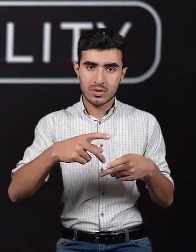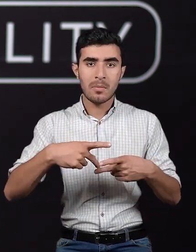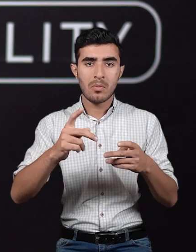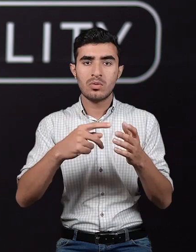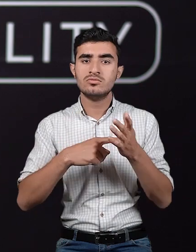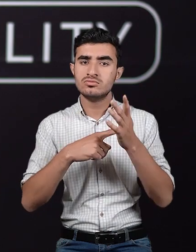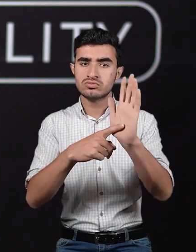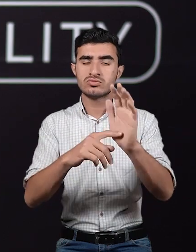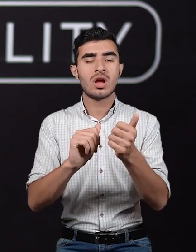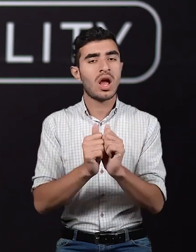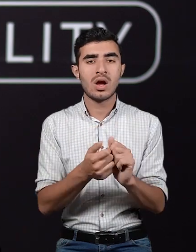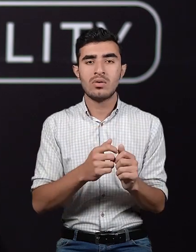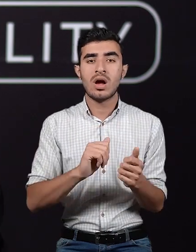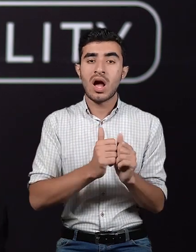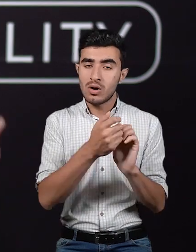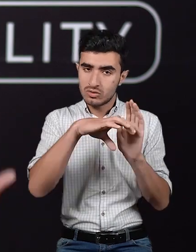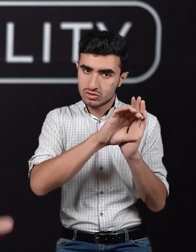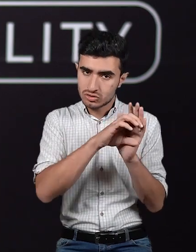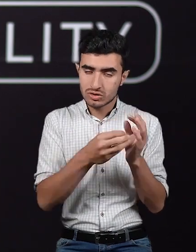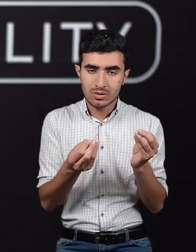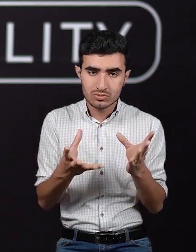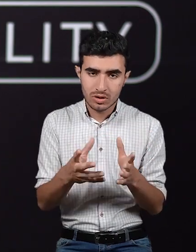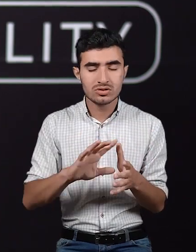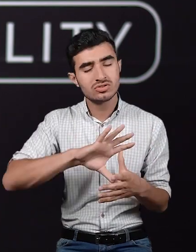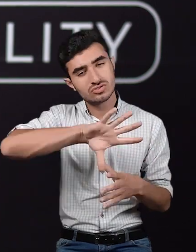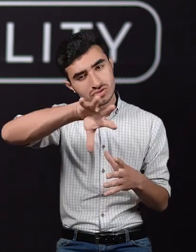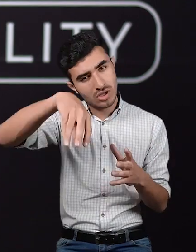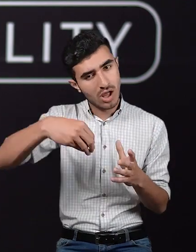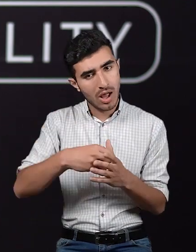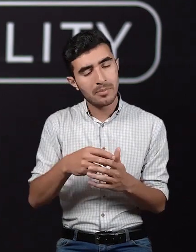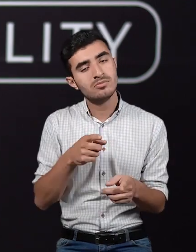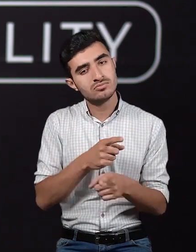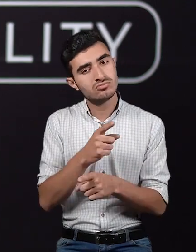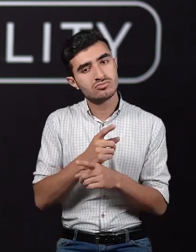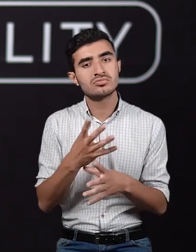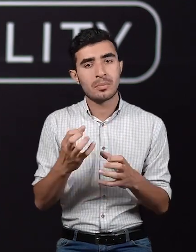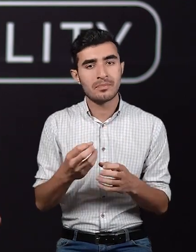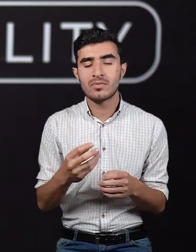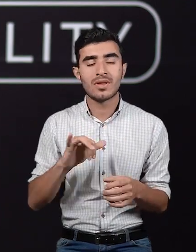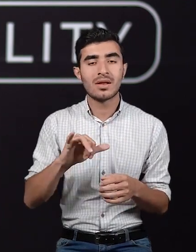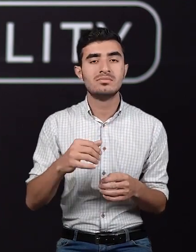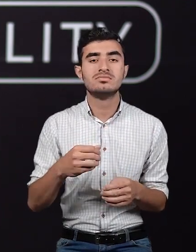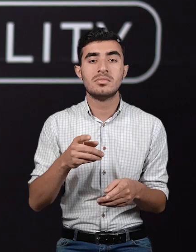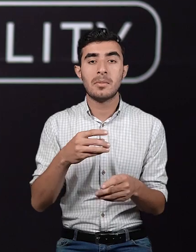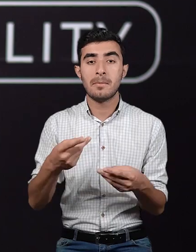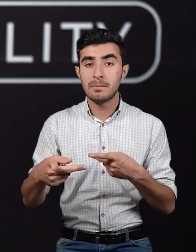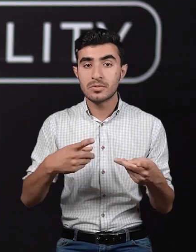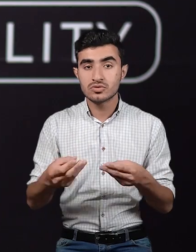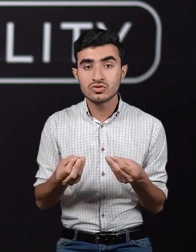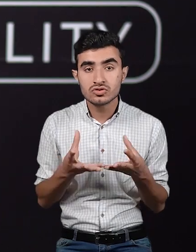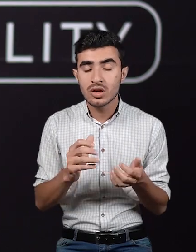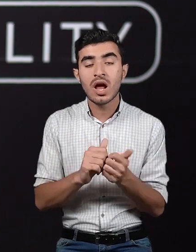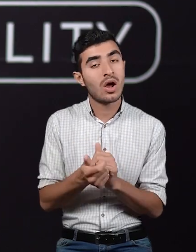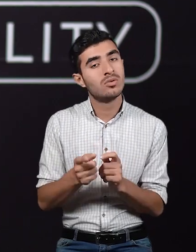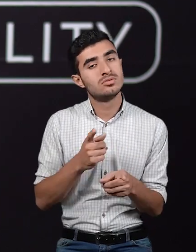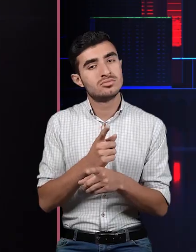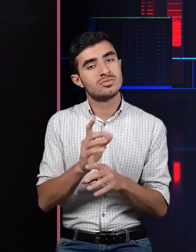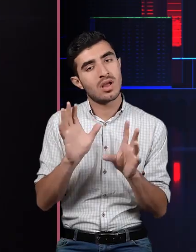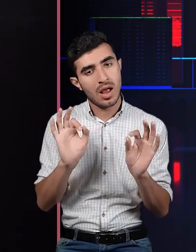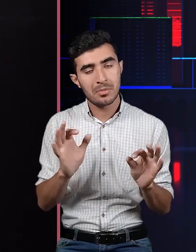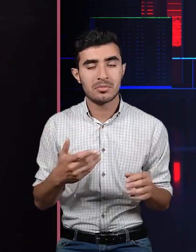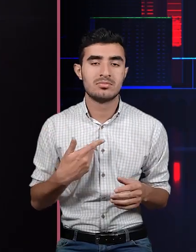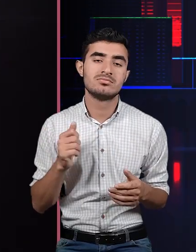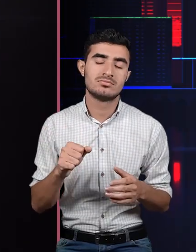to basically start your Instagram page. All of that is taught. So basically how to start your business from scratch.